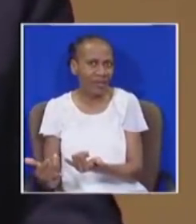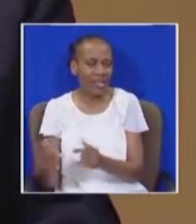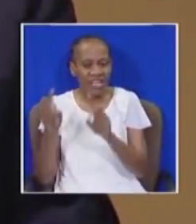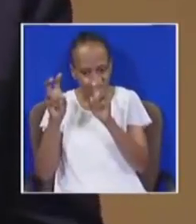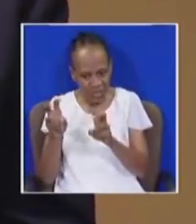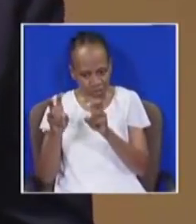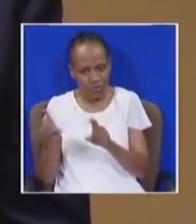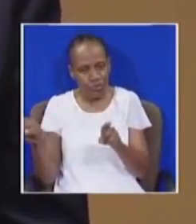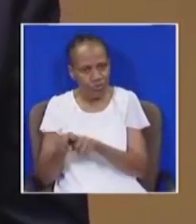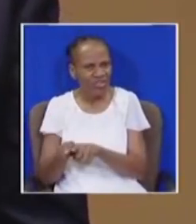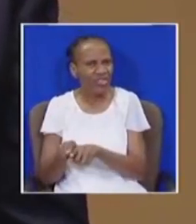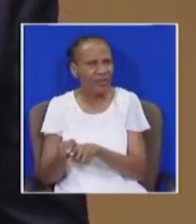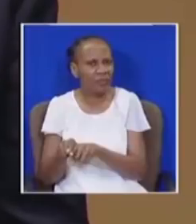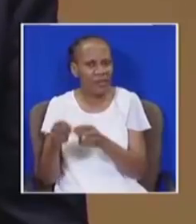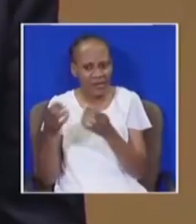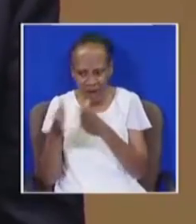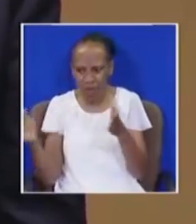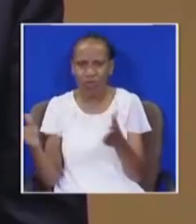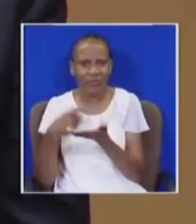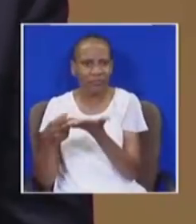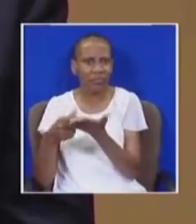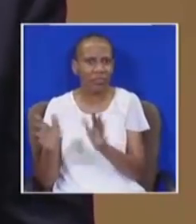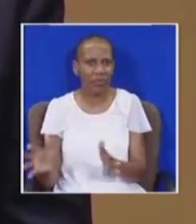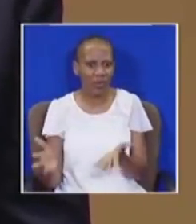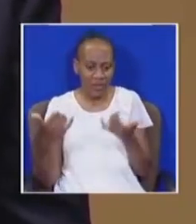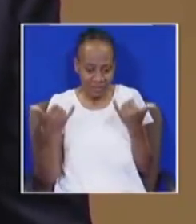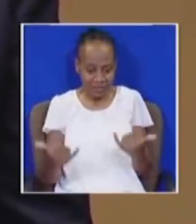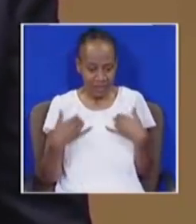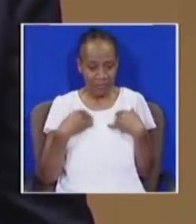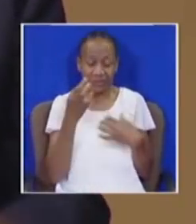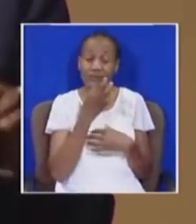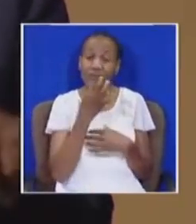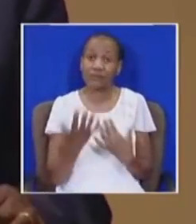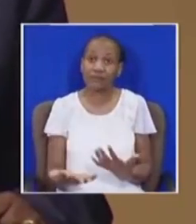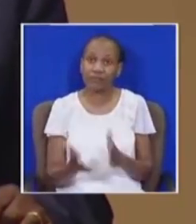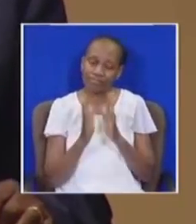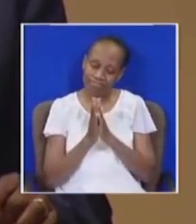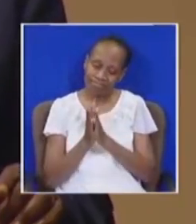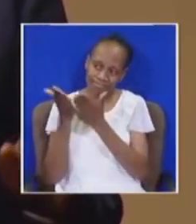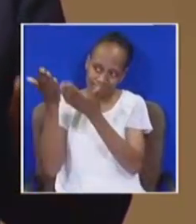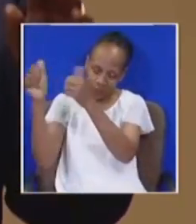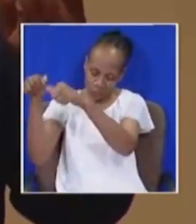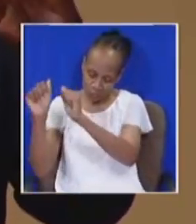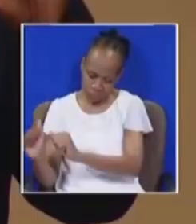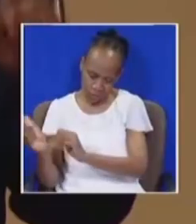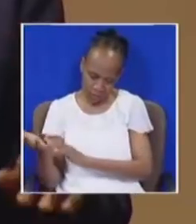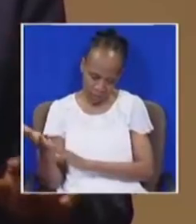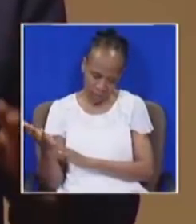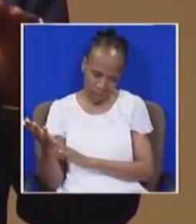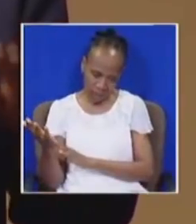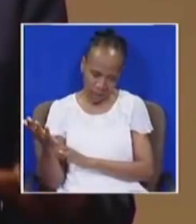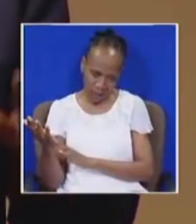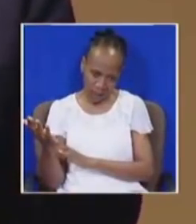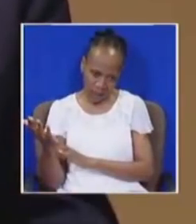to the matter under investigation. And I therefore, House Chair, request you to